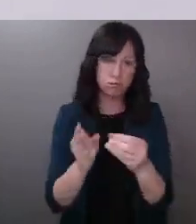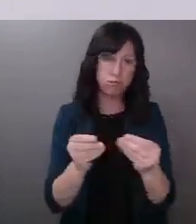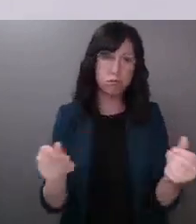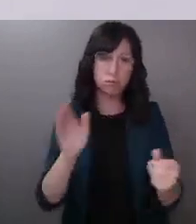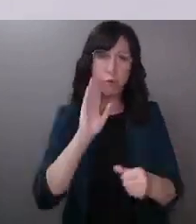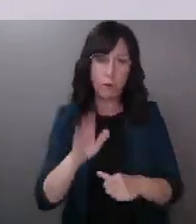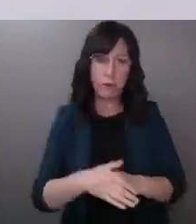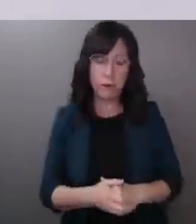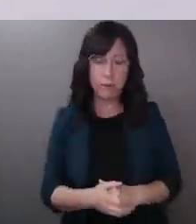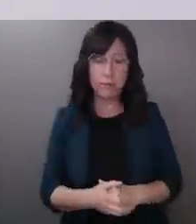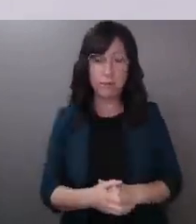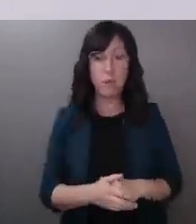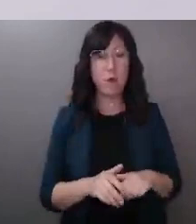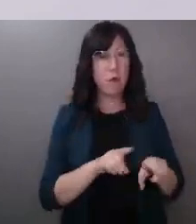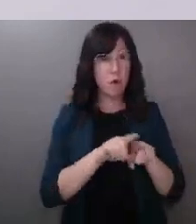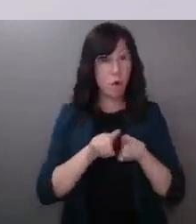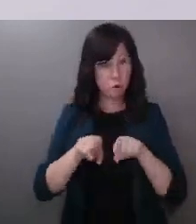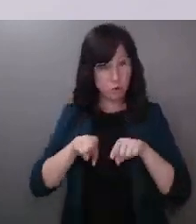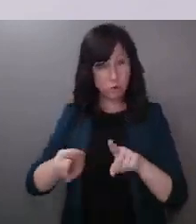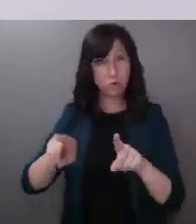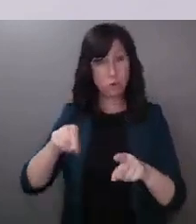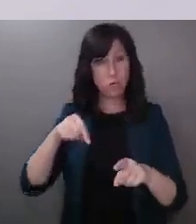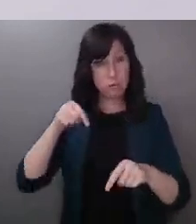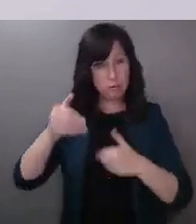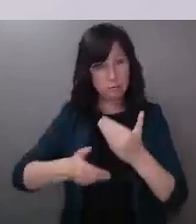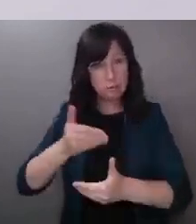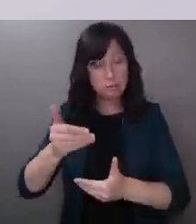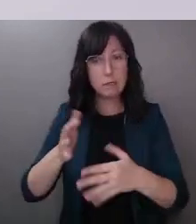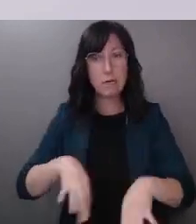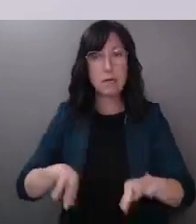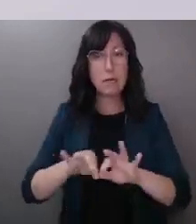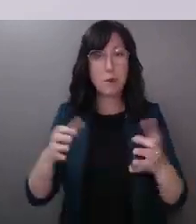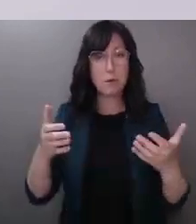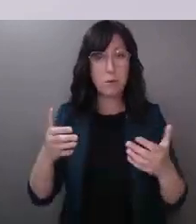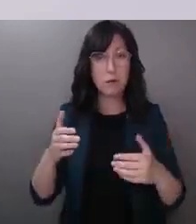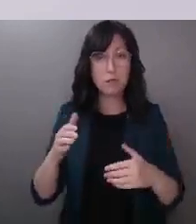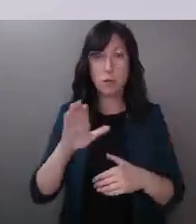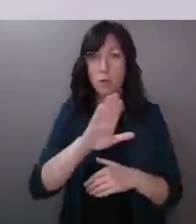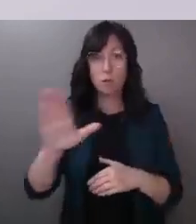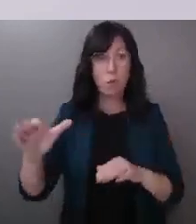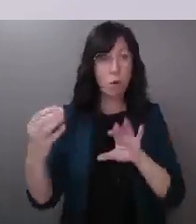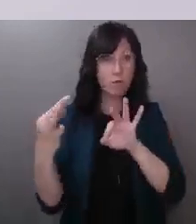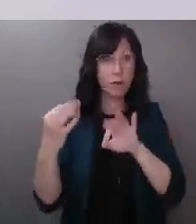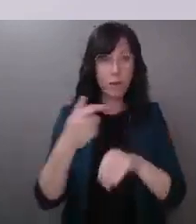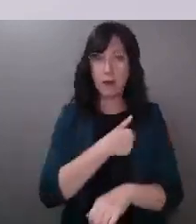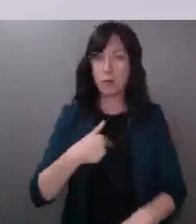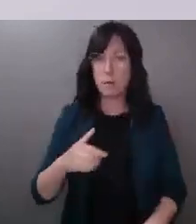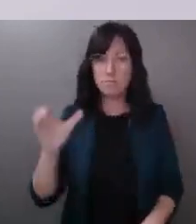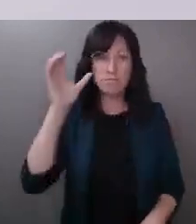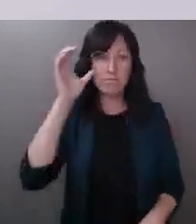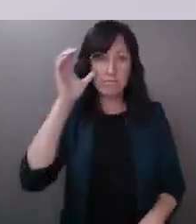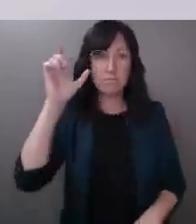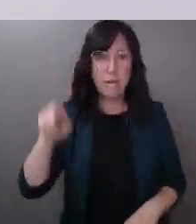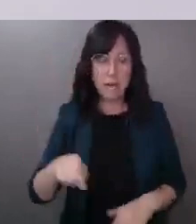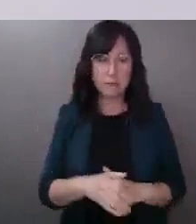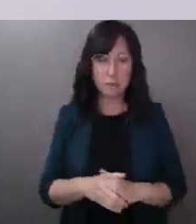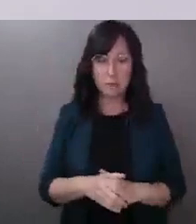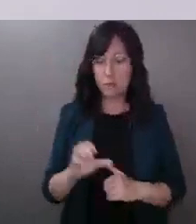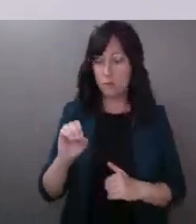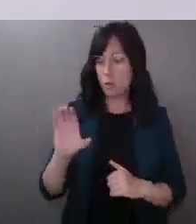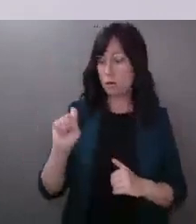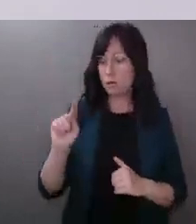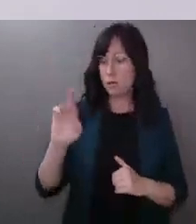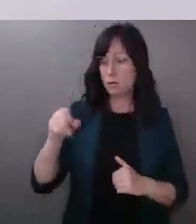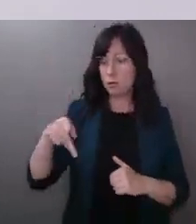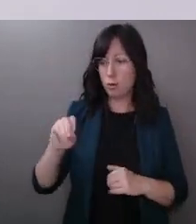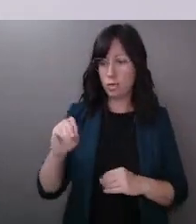been essential during this process to listen to our customers. OC Transpo has taken a number of steps to adapt to customer needs over the